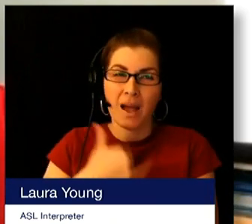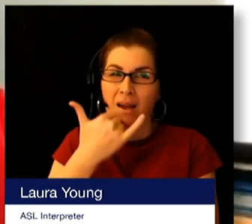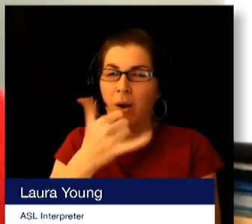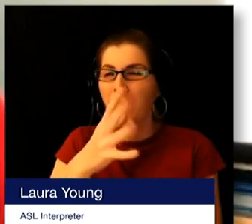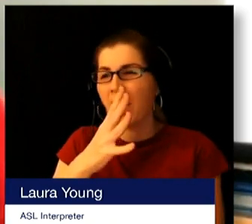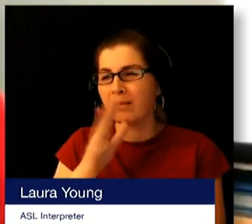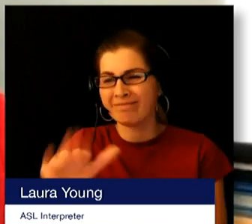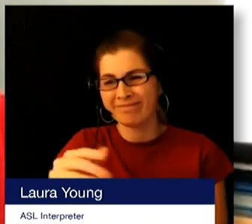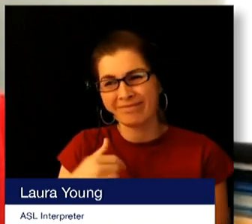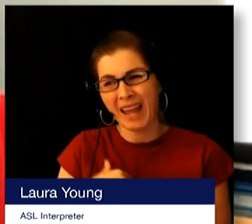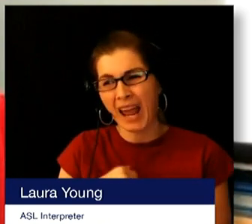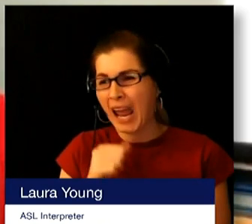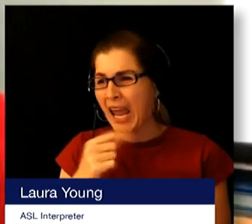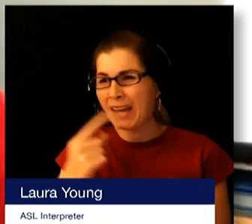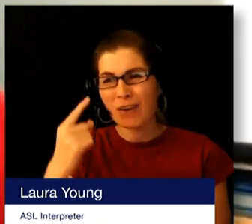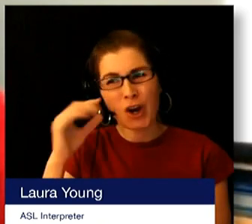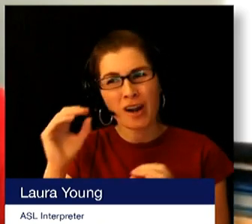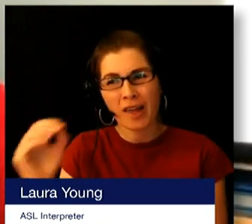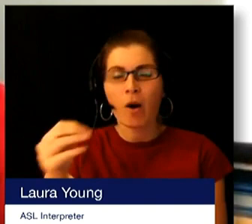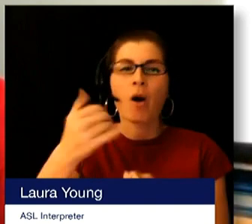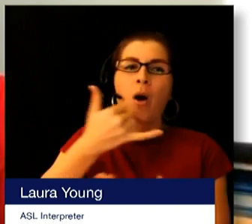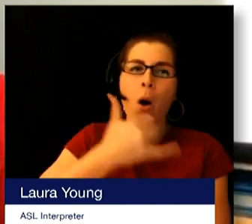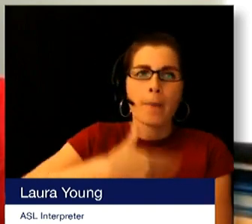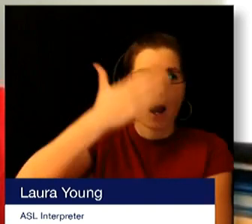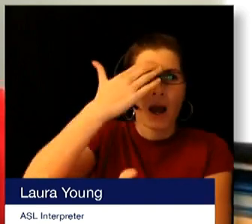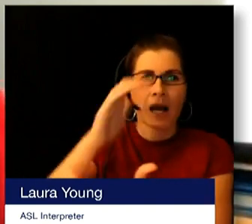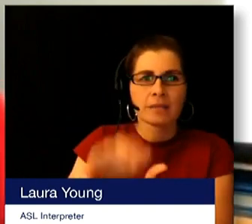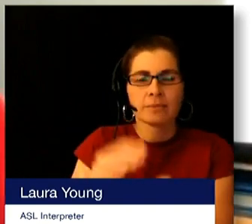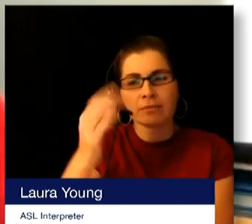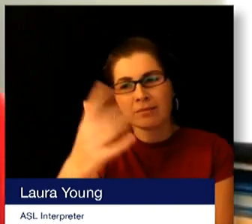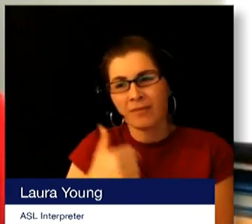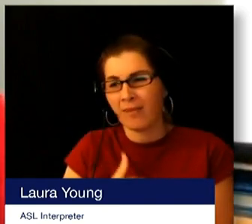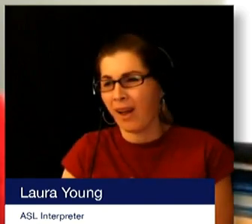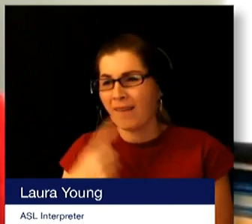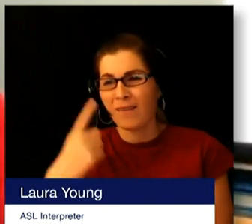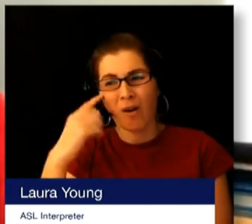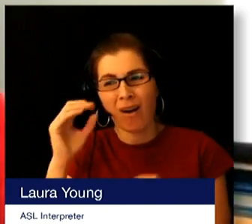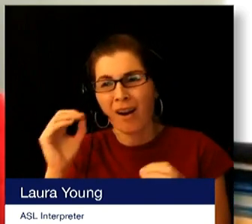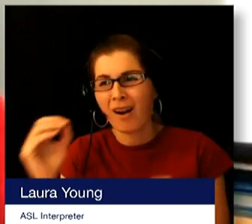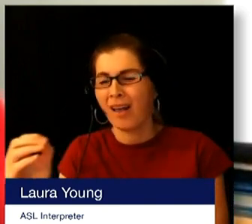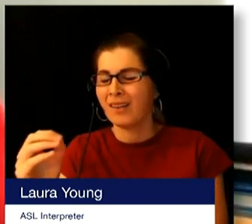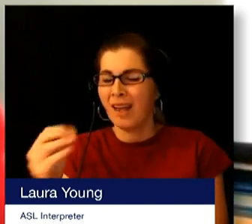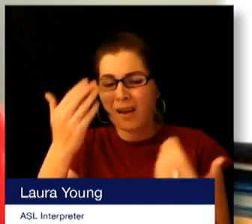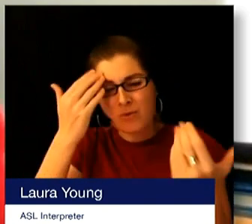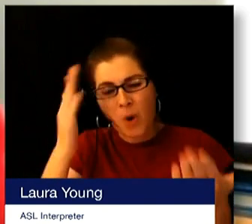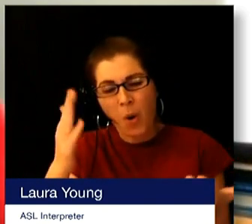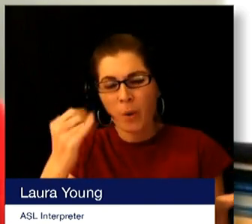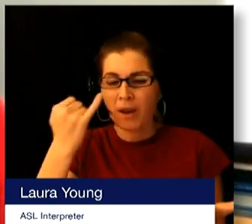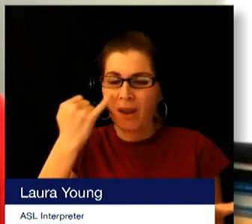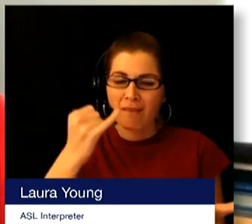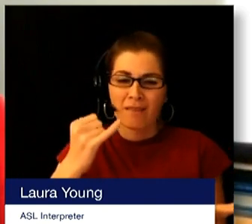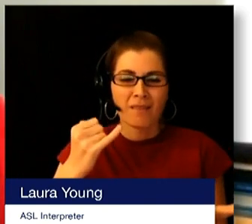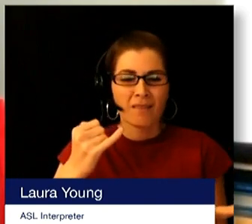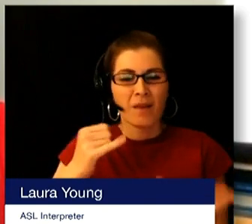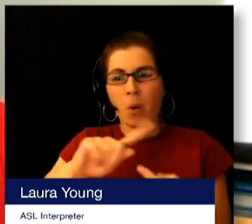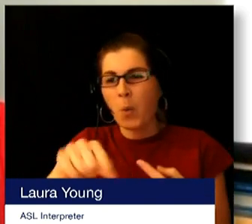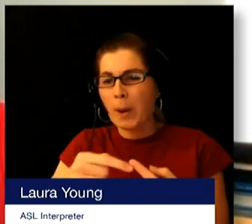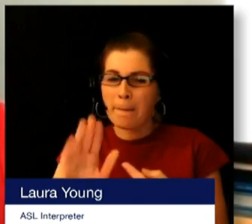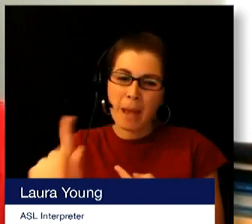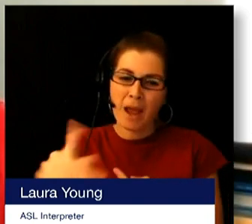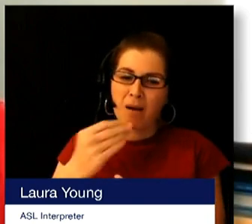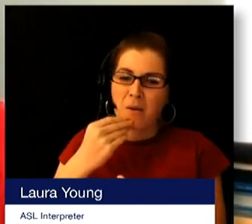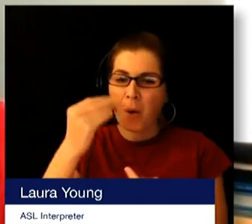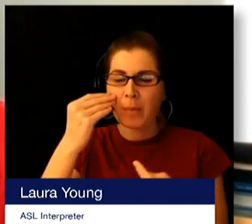haven't heard anything. Calling my husband to tell him I've heard no word. I don't know anything. I don't know when I'm coming home. Like, it's an